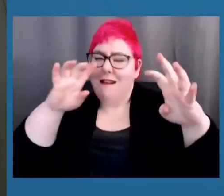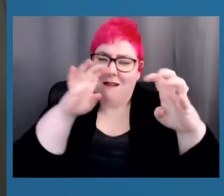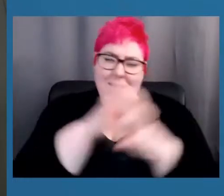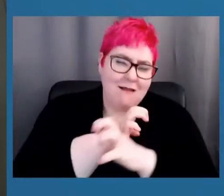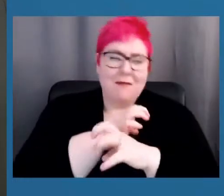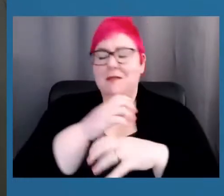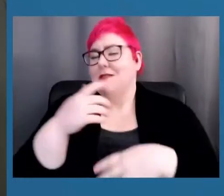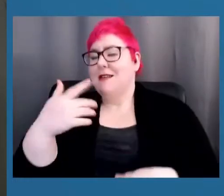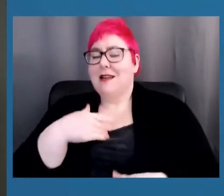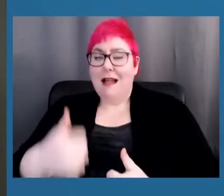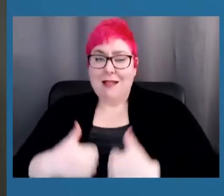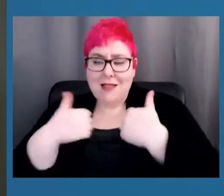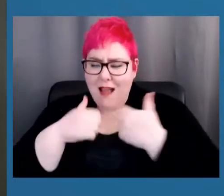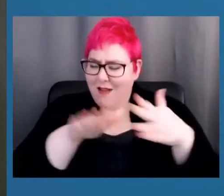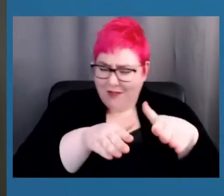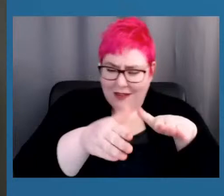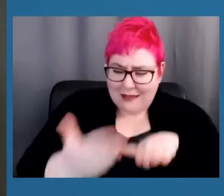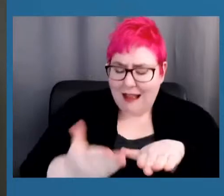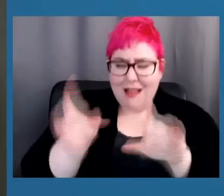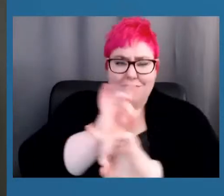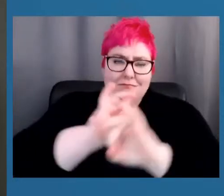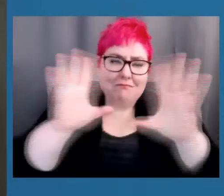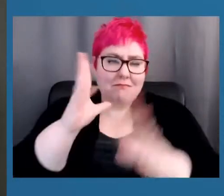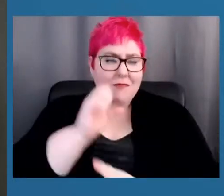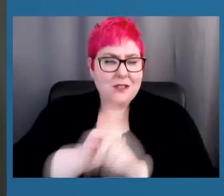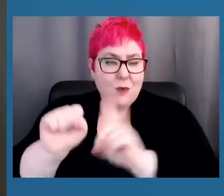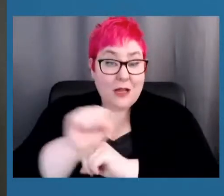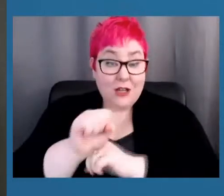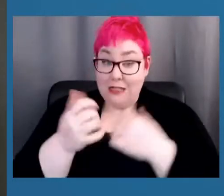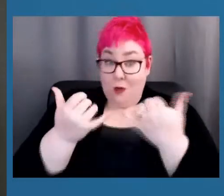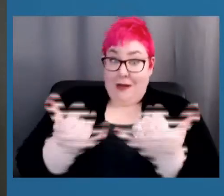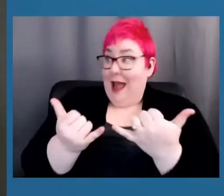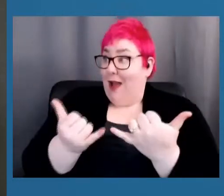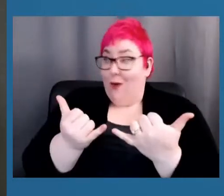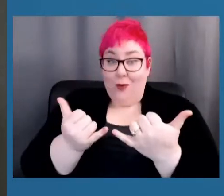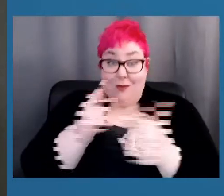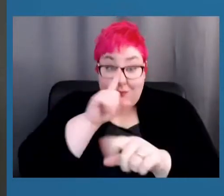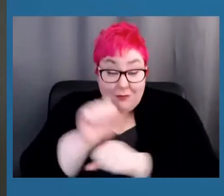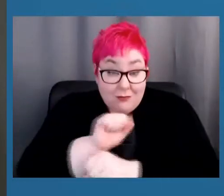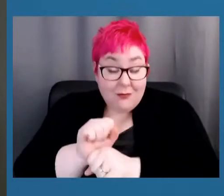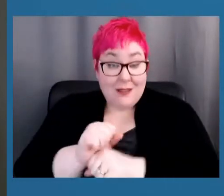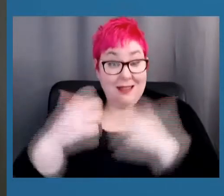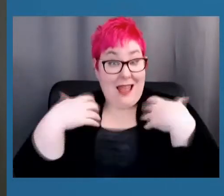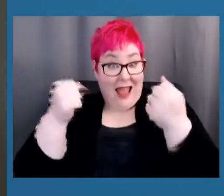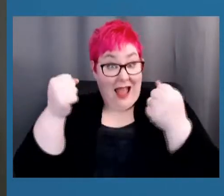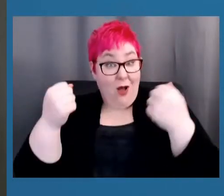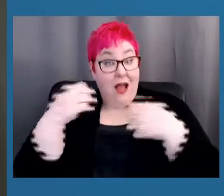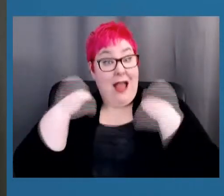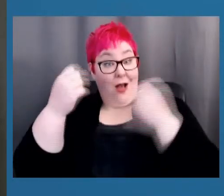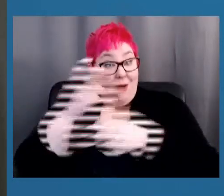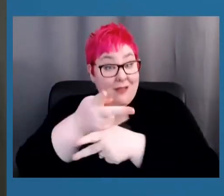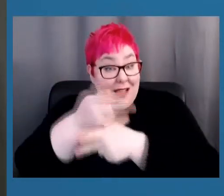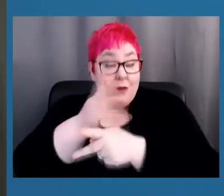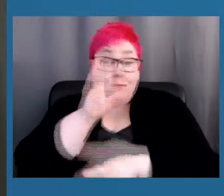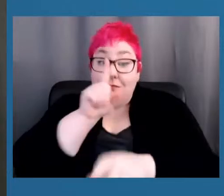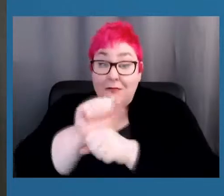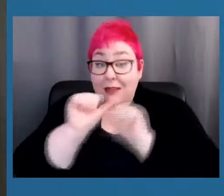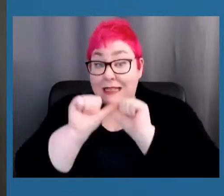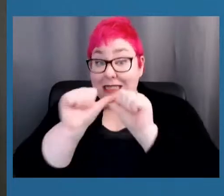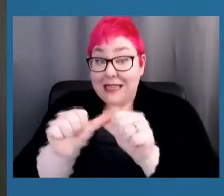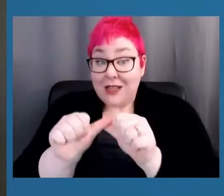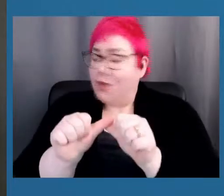death situations. And now they have to worry about whether their health care for their kids is going to be covered. We're better than